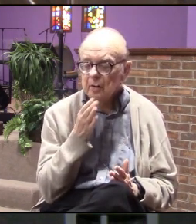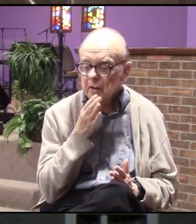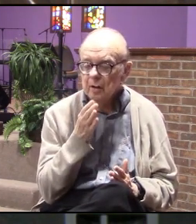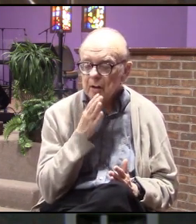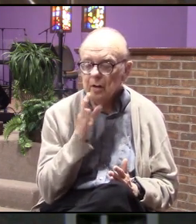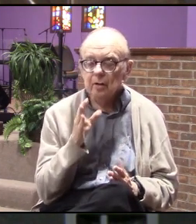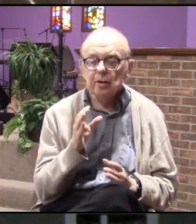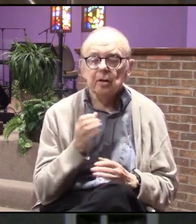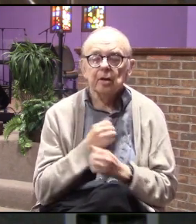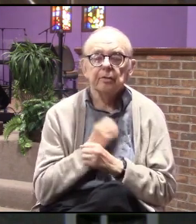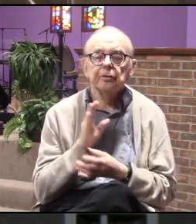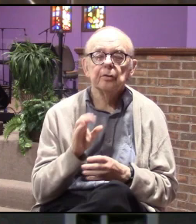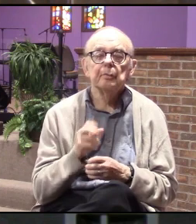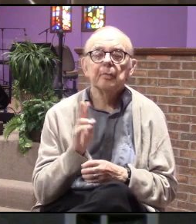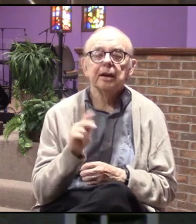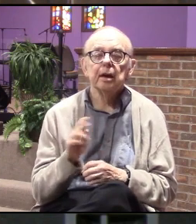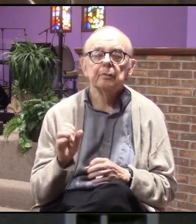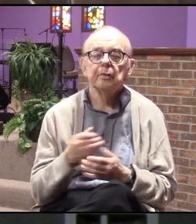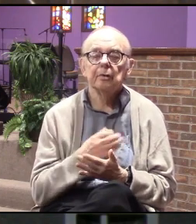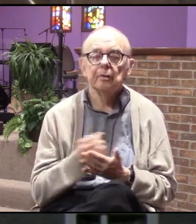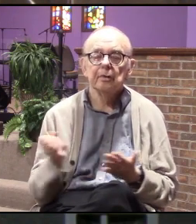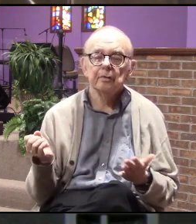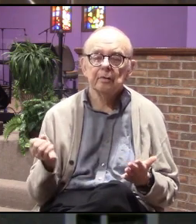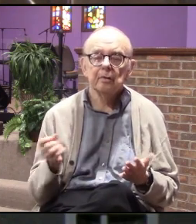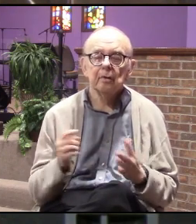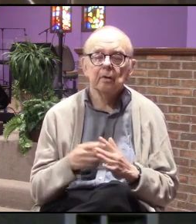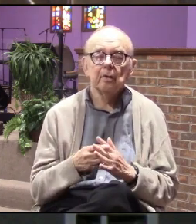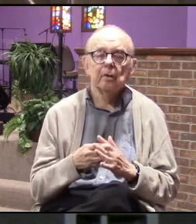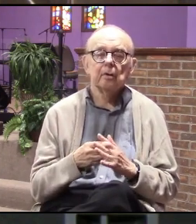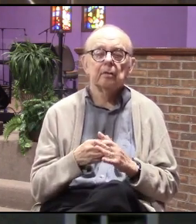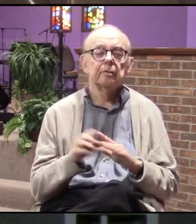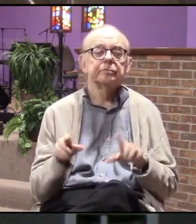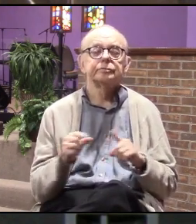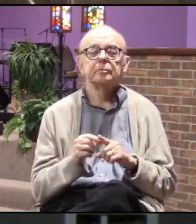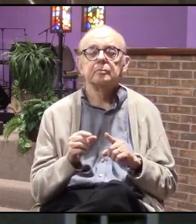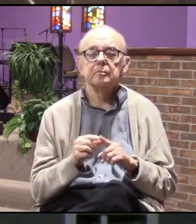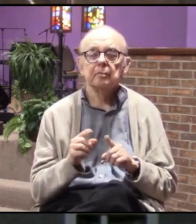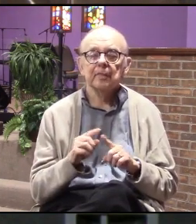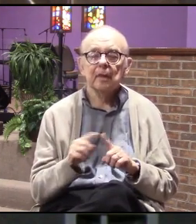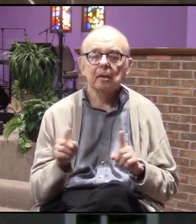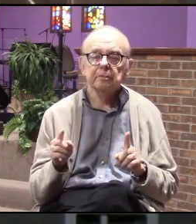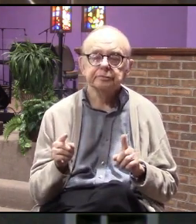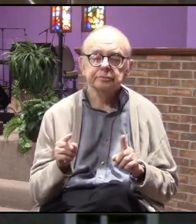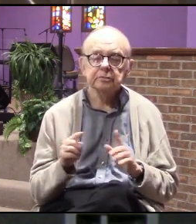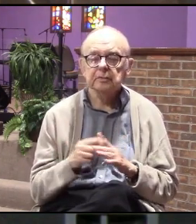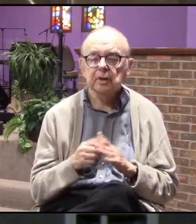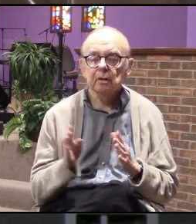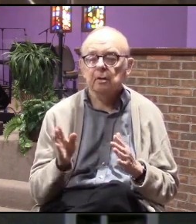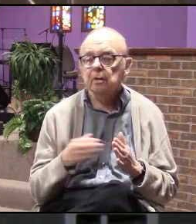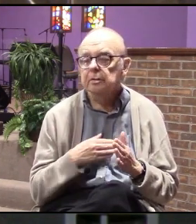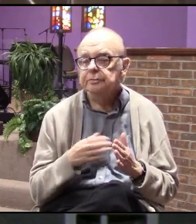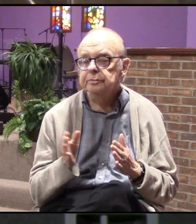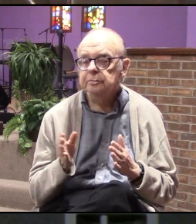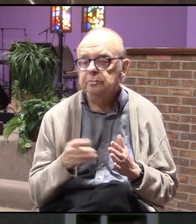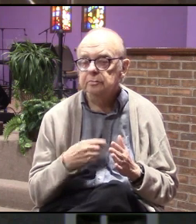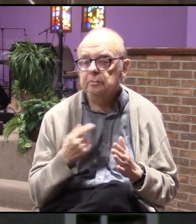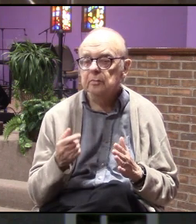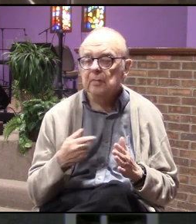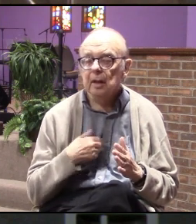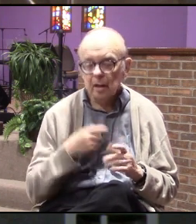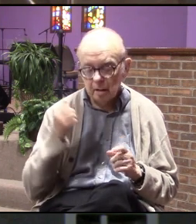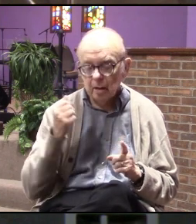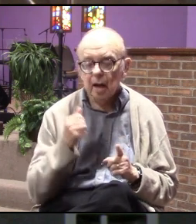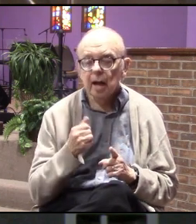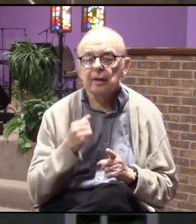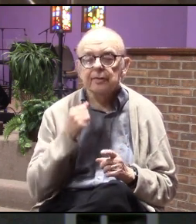loves to make up songs. And she just starts doing words. But this one, she started singing, I've got a